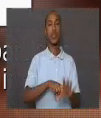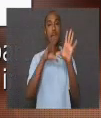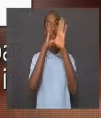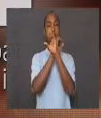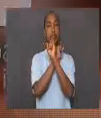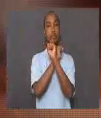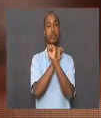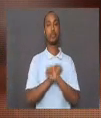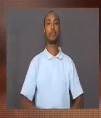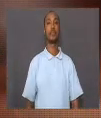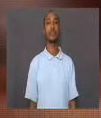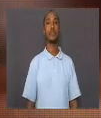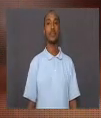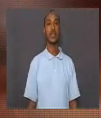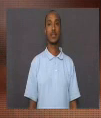Time's up.